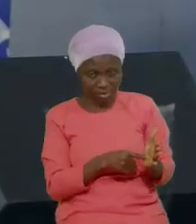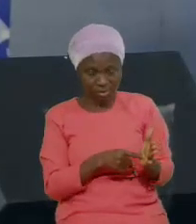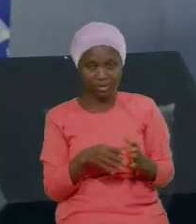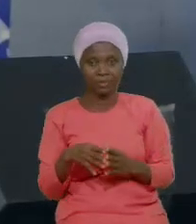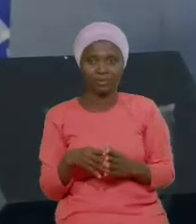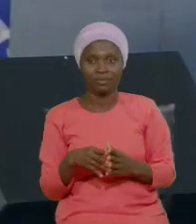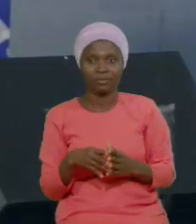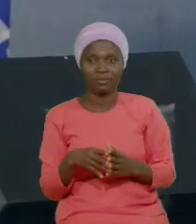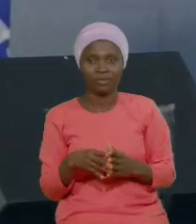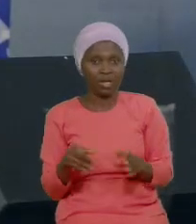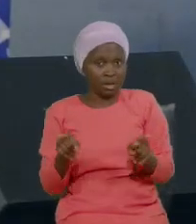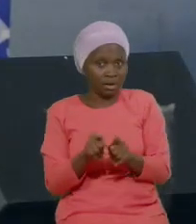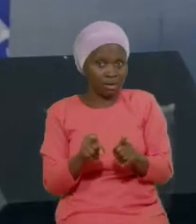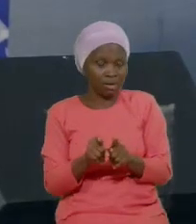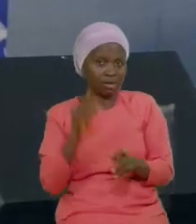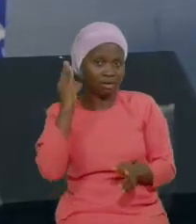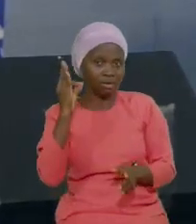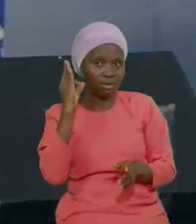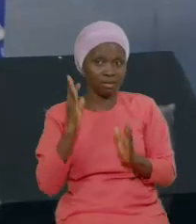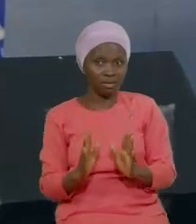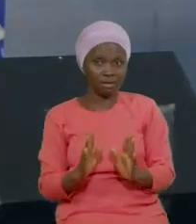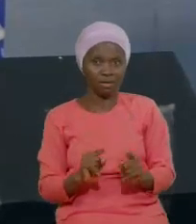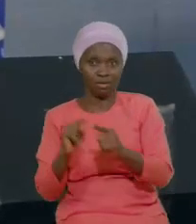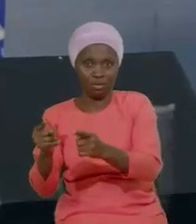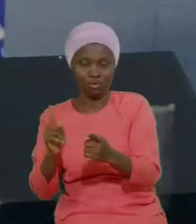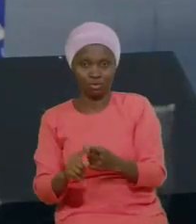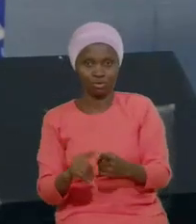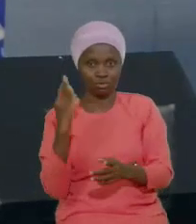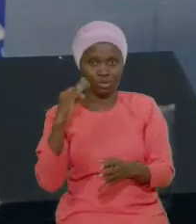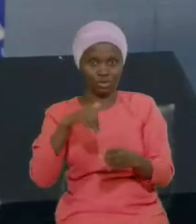Like a preacher, he goes to preach in one place,